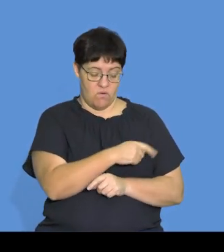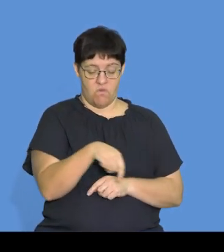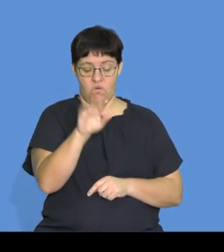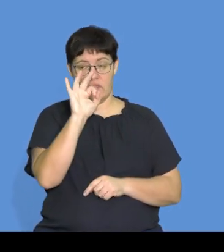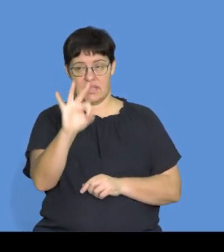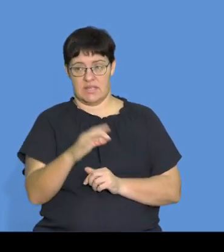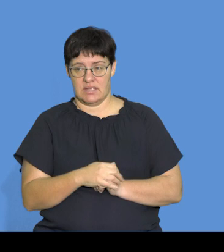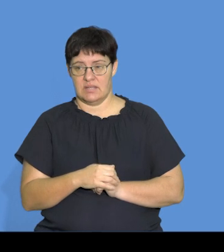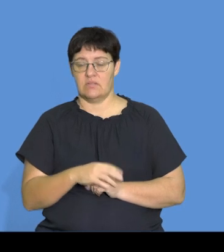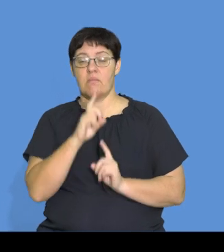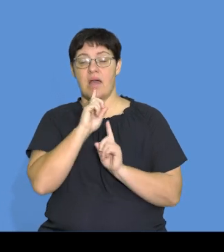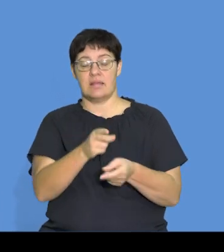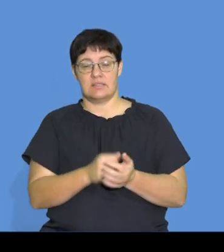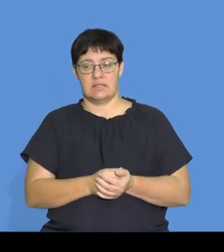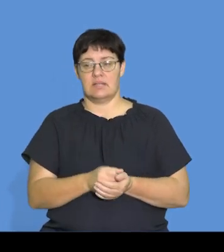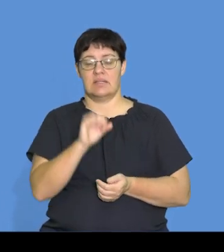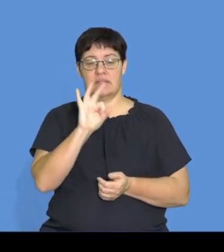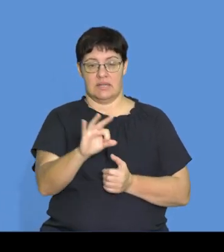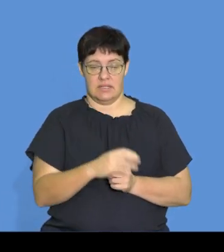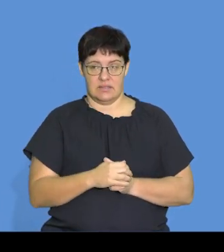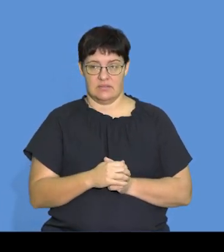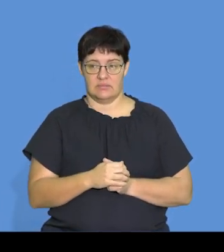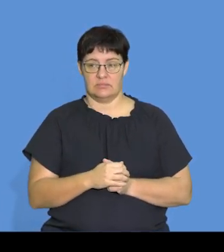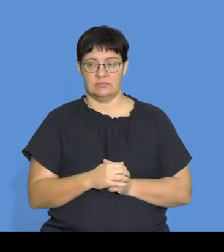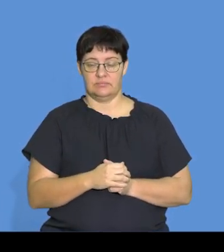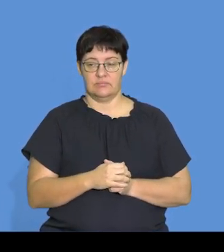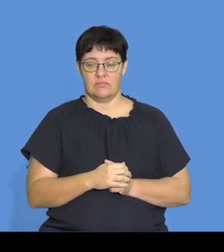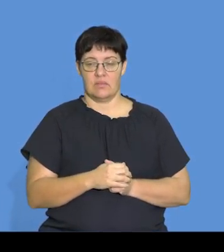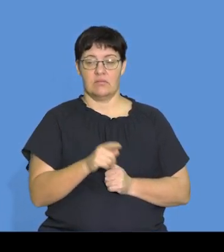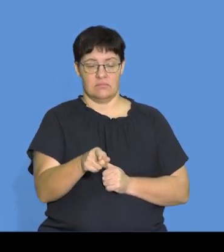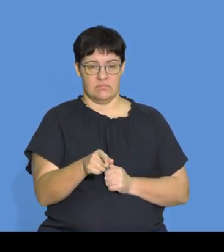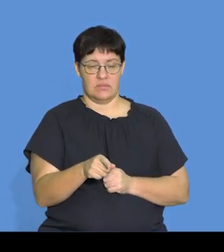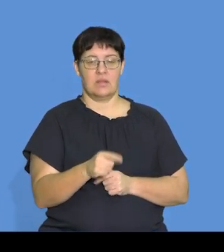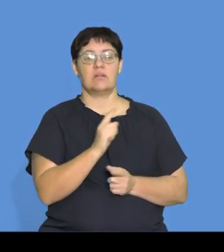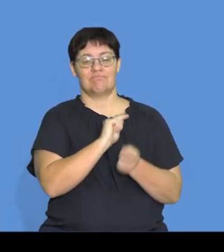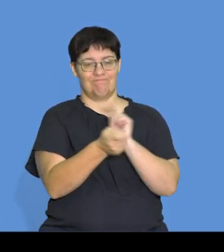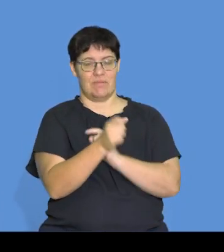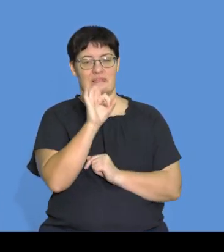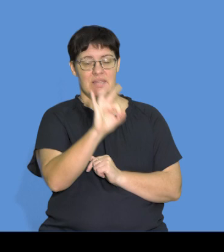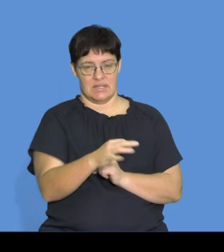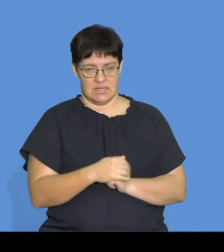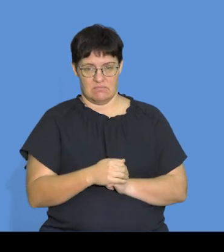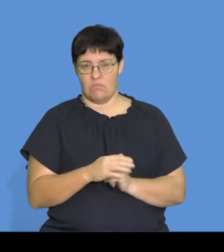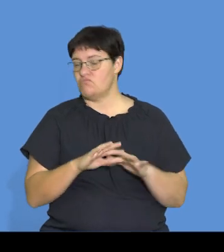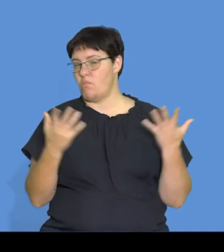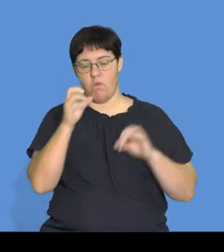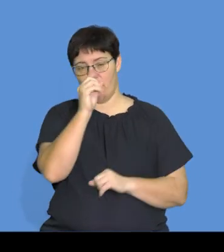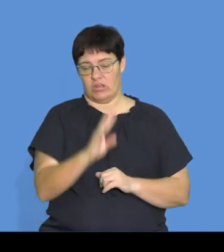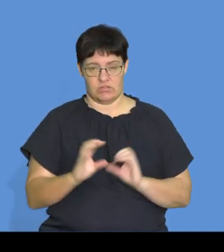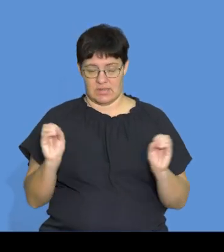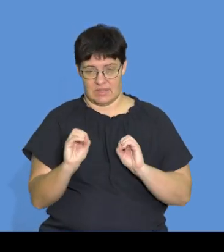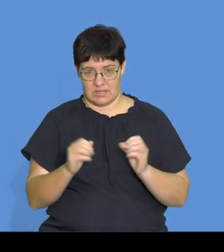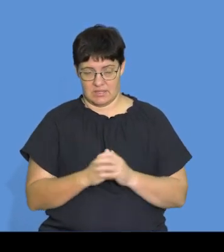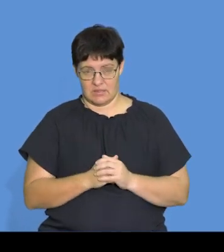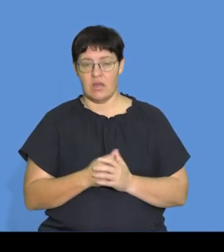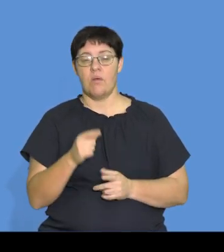times there, so my answer will just be 3. So it means this will now become 3. It's no longer a fraction. It's a fraction